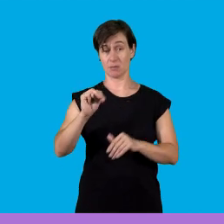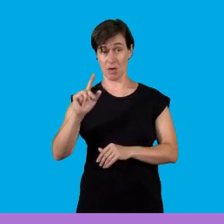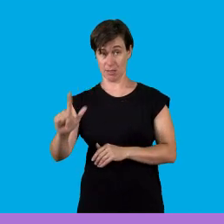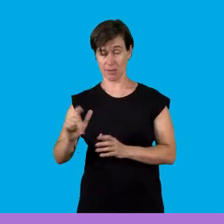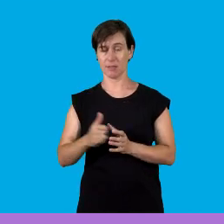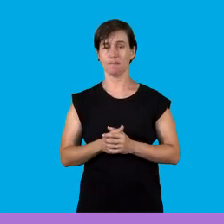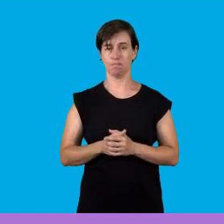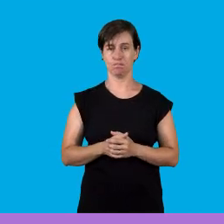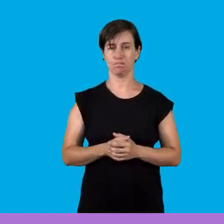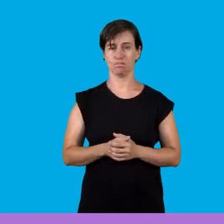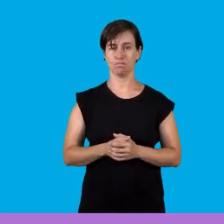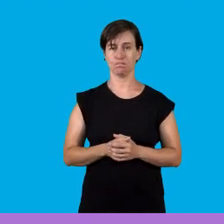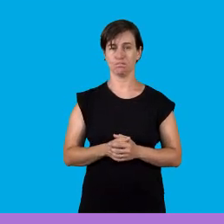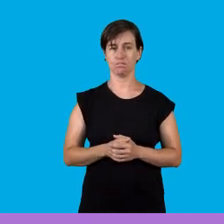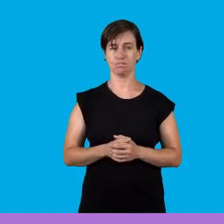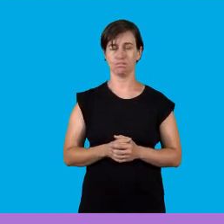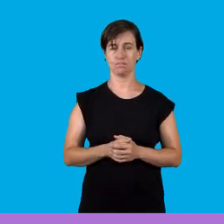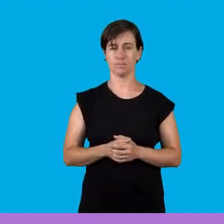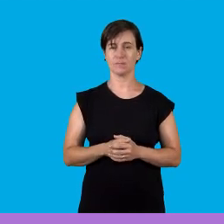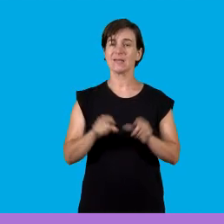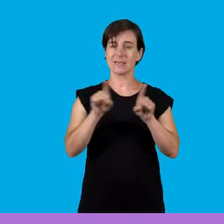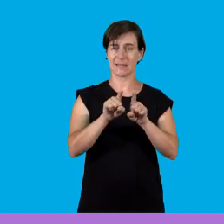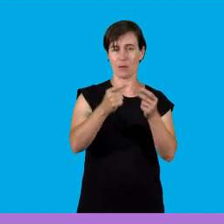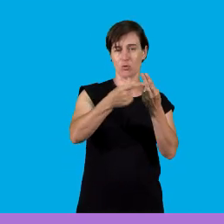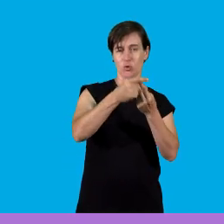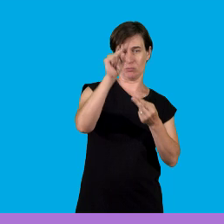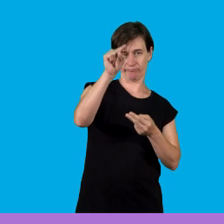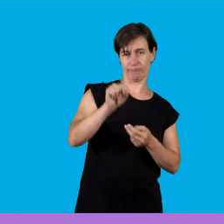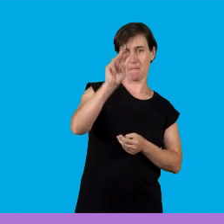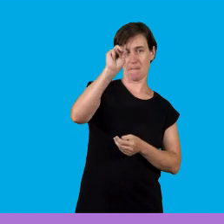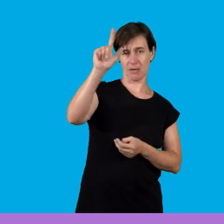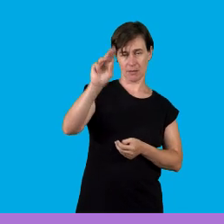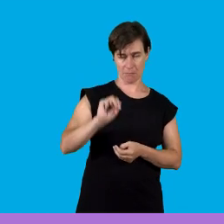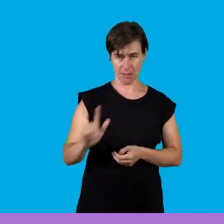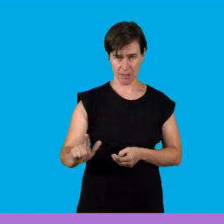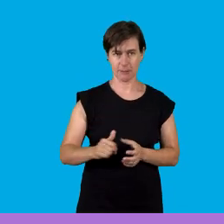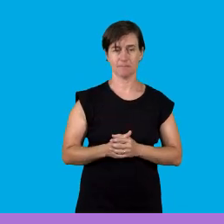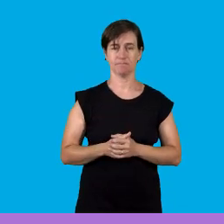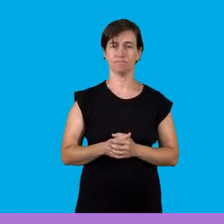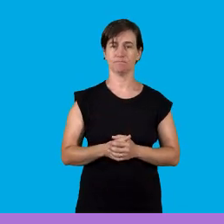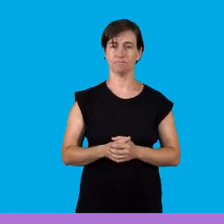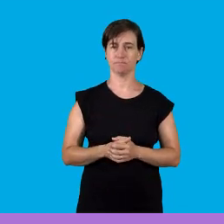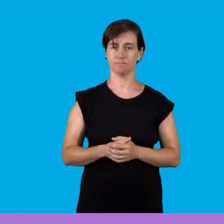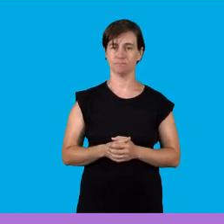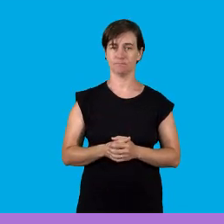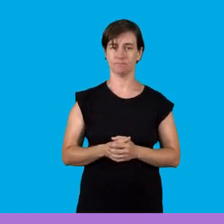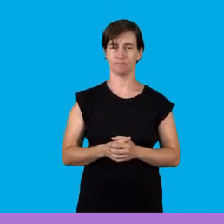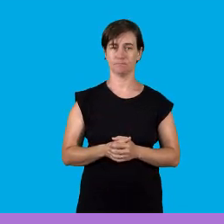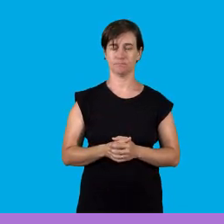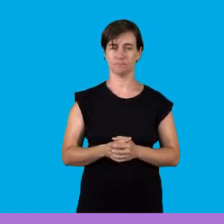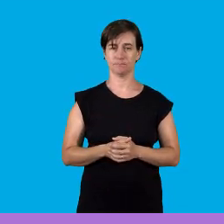29.6 milliliters, right? Simplifying, same units, right? So 70 divided by